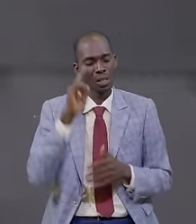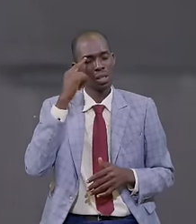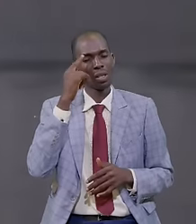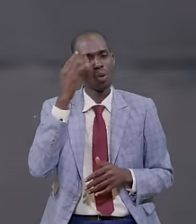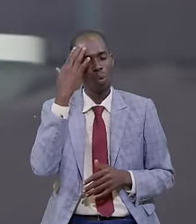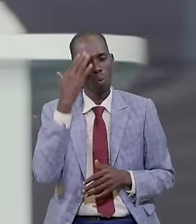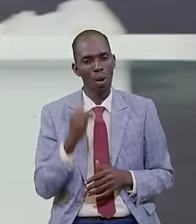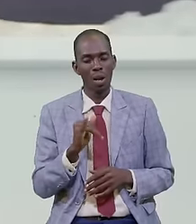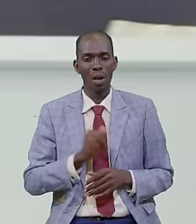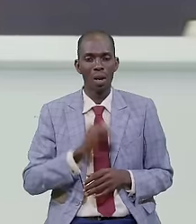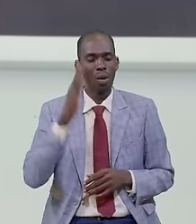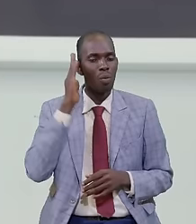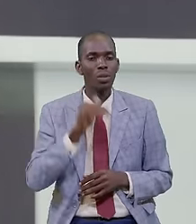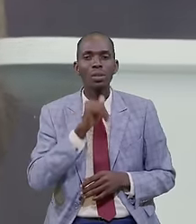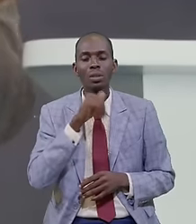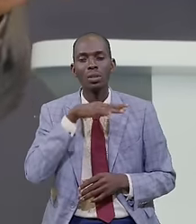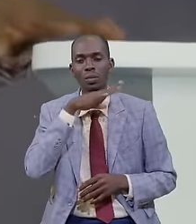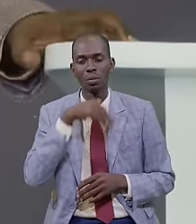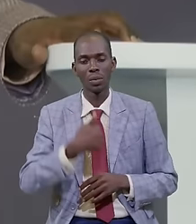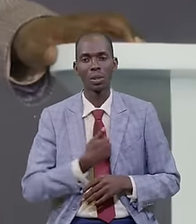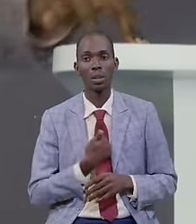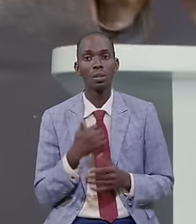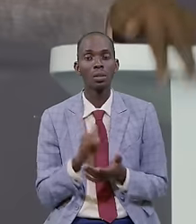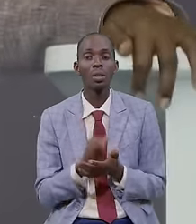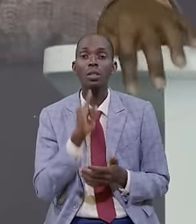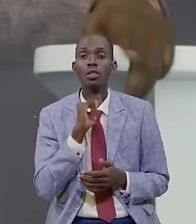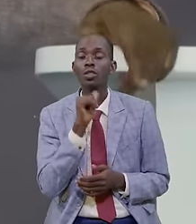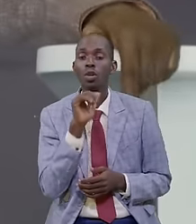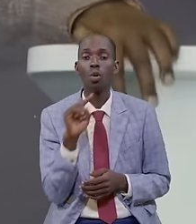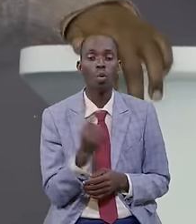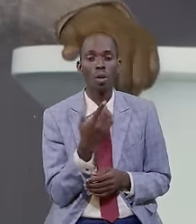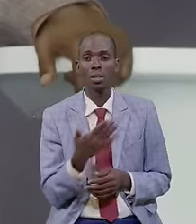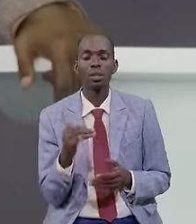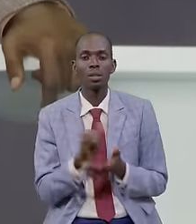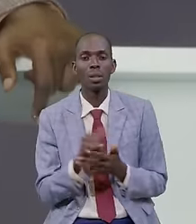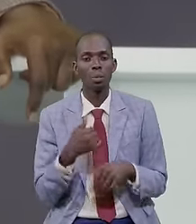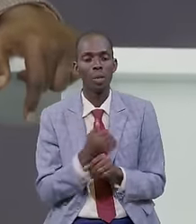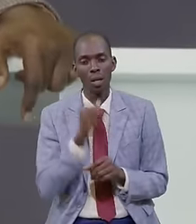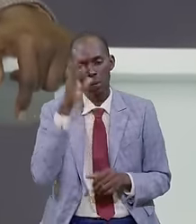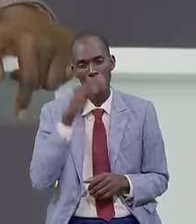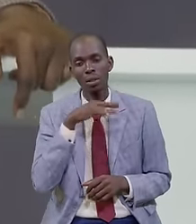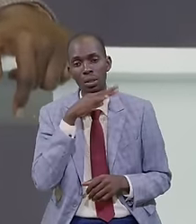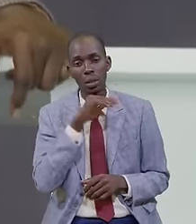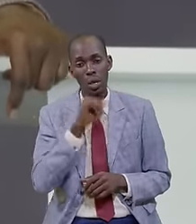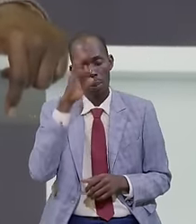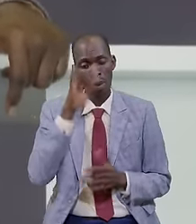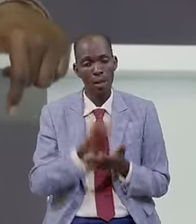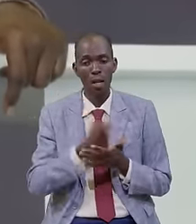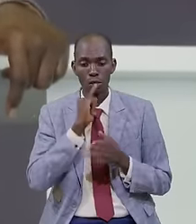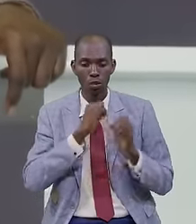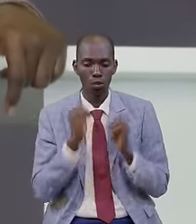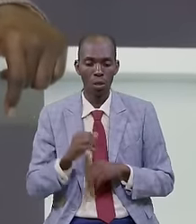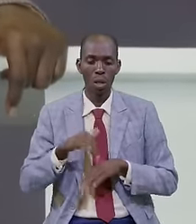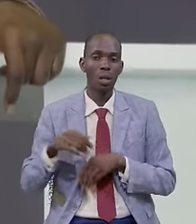defile myself. That's not the only thing that defiles a man. A man who is strong at heart, a man who is